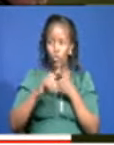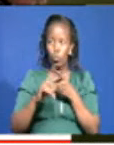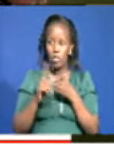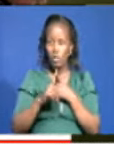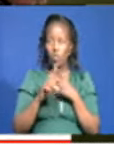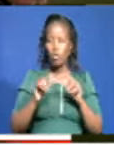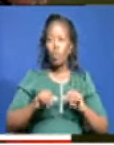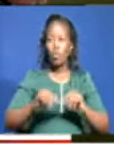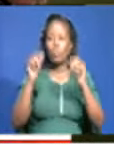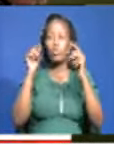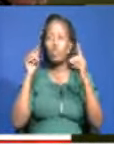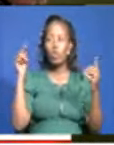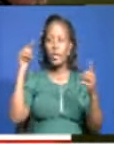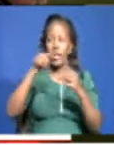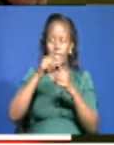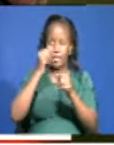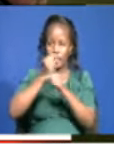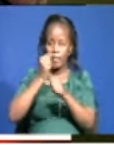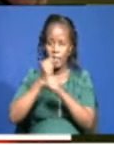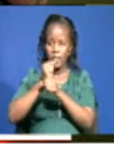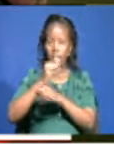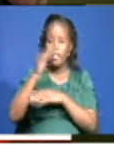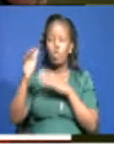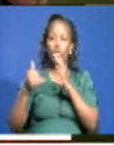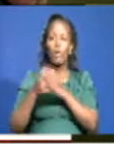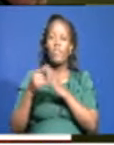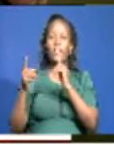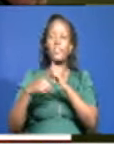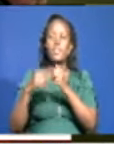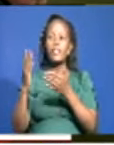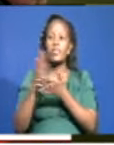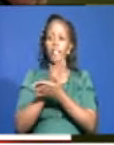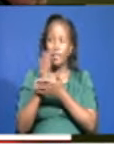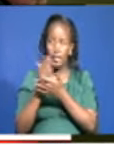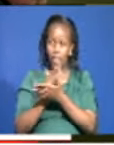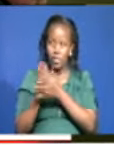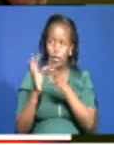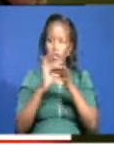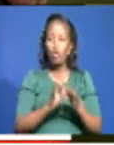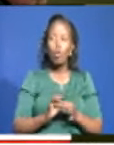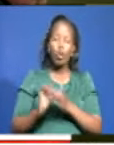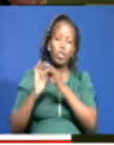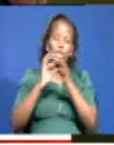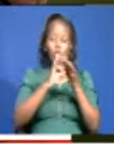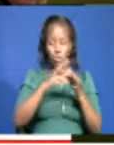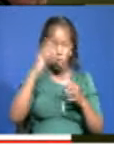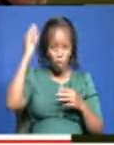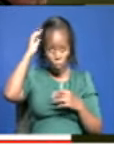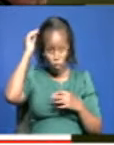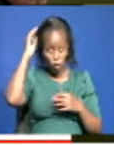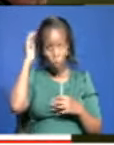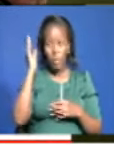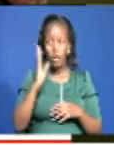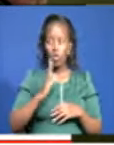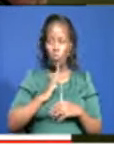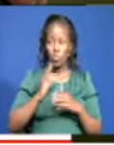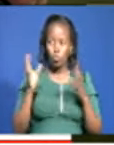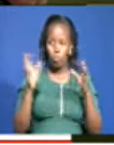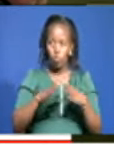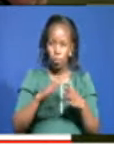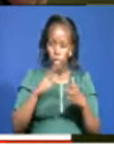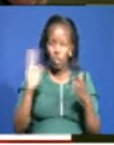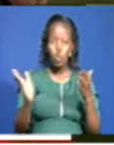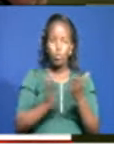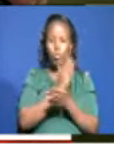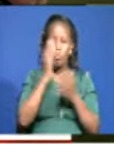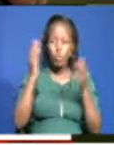offensive operations across all its six sectors in coordination with the Somali security forces to degrade the Al-Shabaab and affiliates linked to